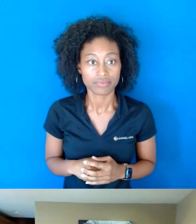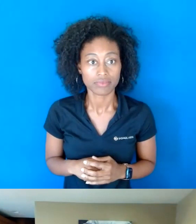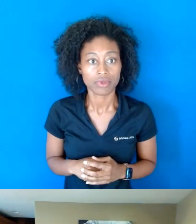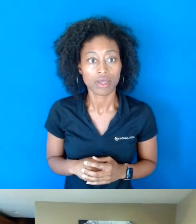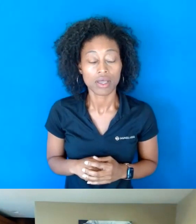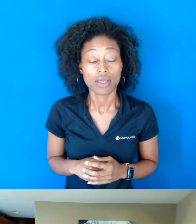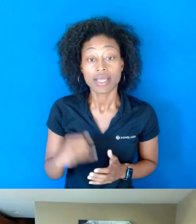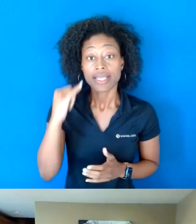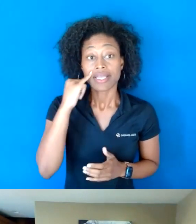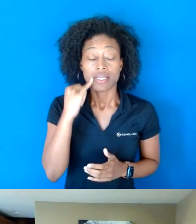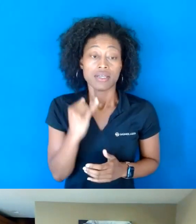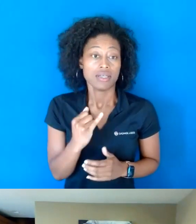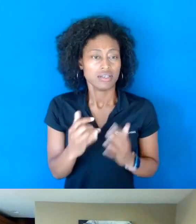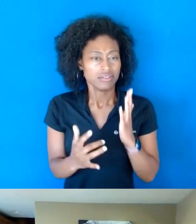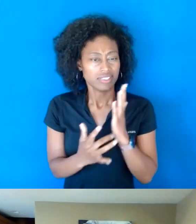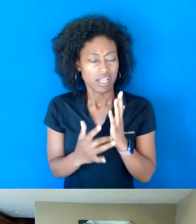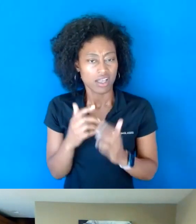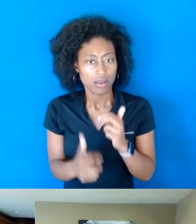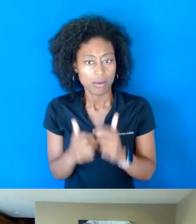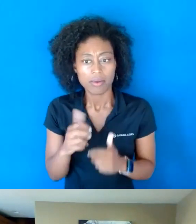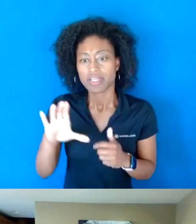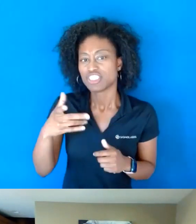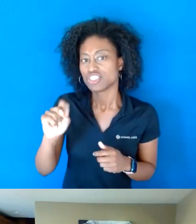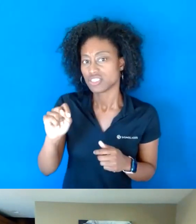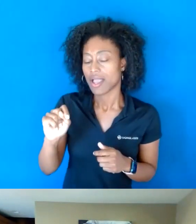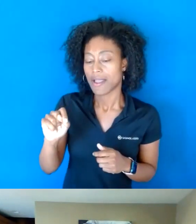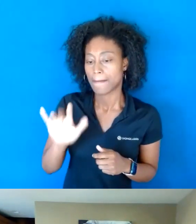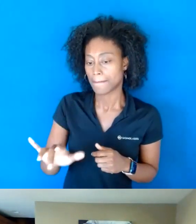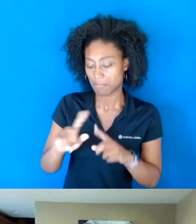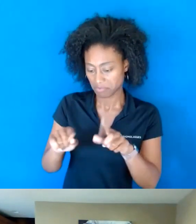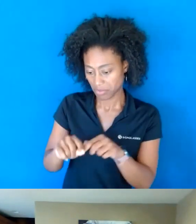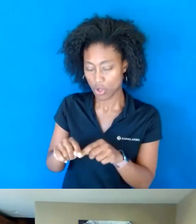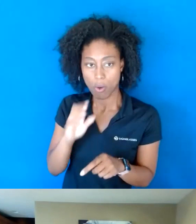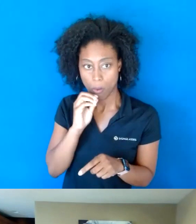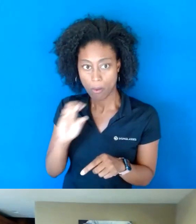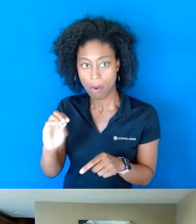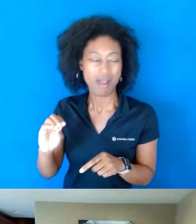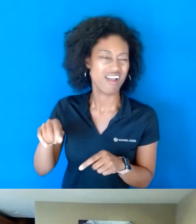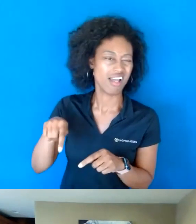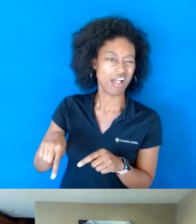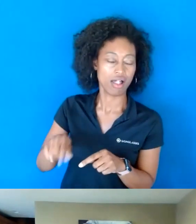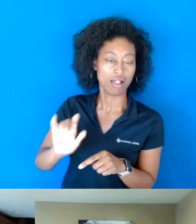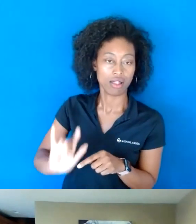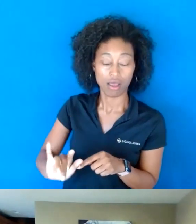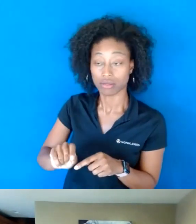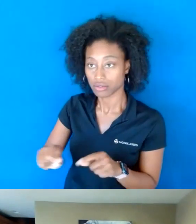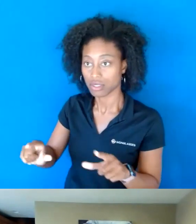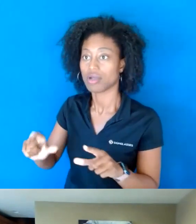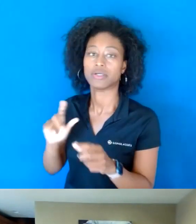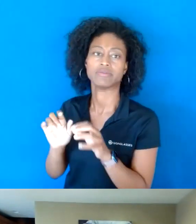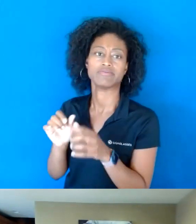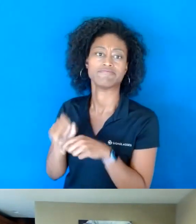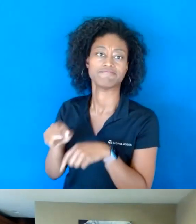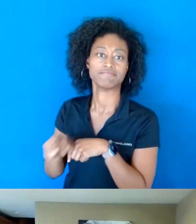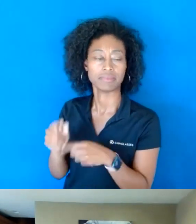use the chat feature. You can find the word bubble in that same menu bar. If you would like to turn the chat feature off, if you are using a screener, you can do that by